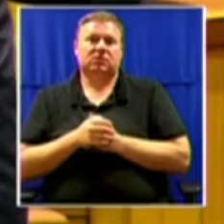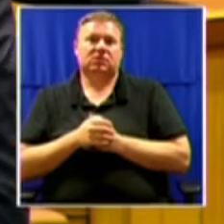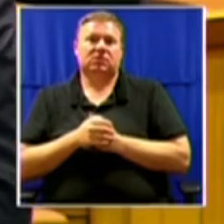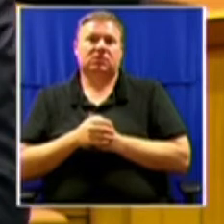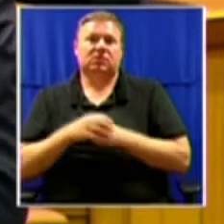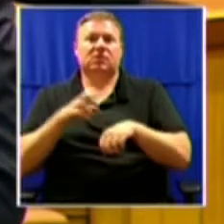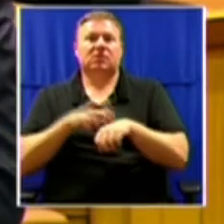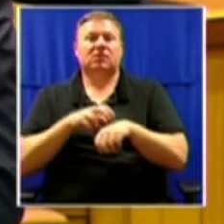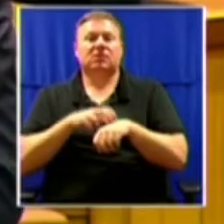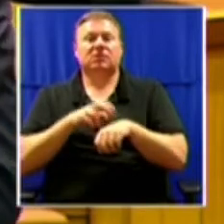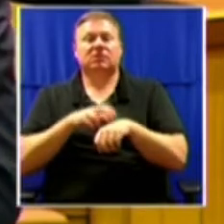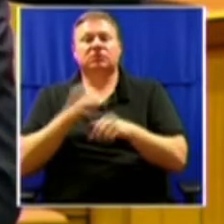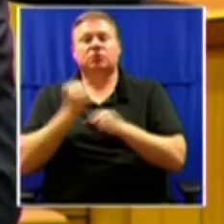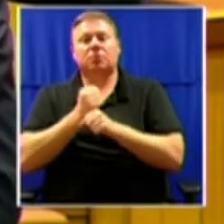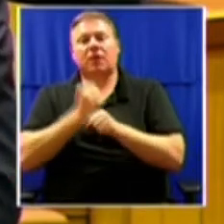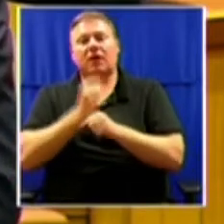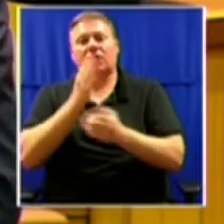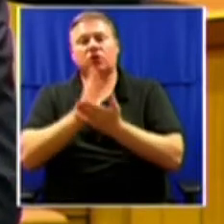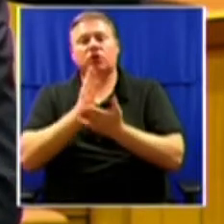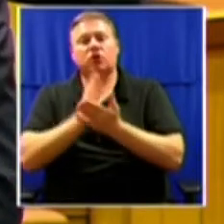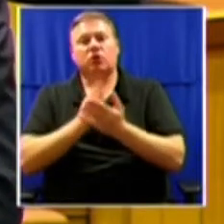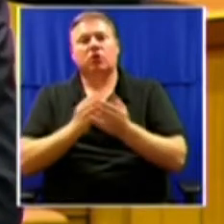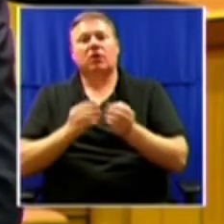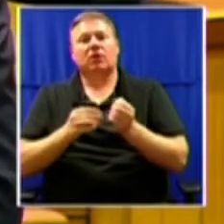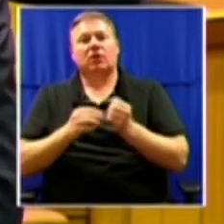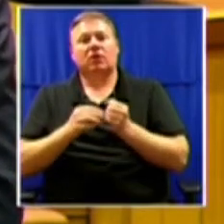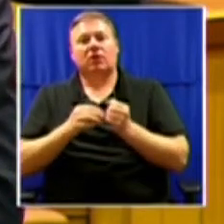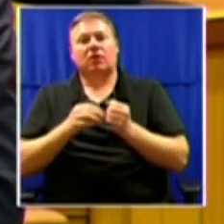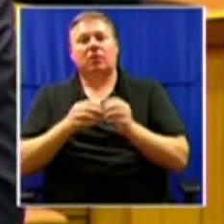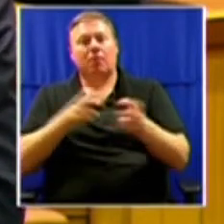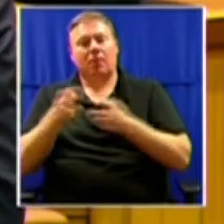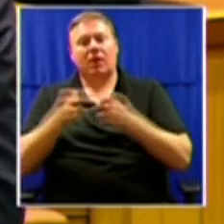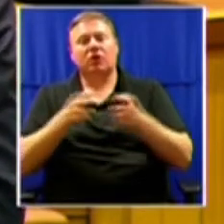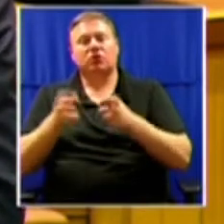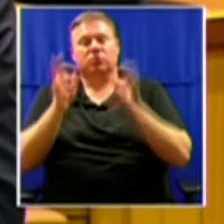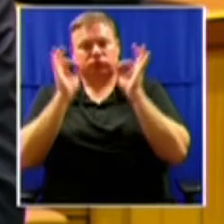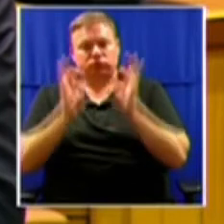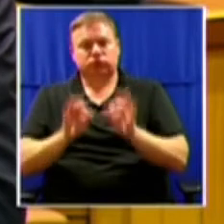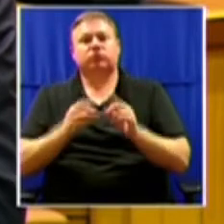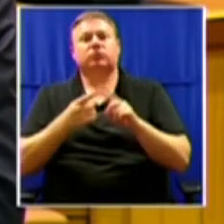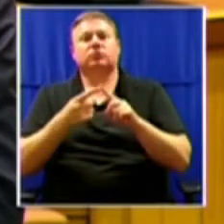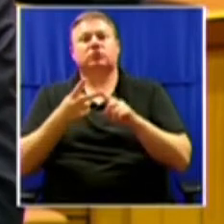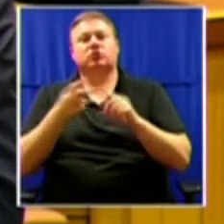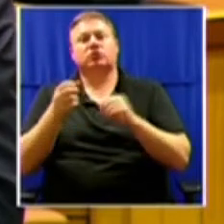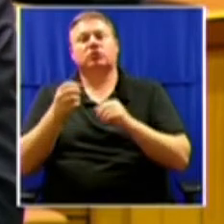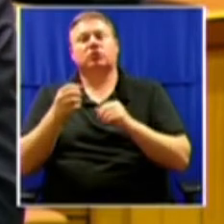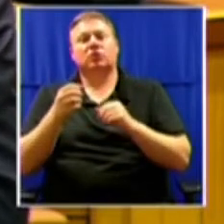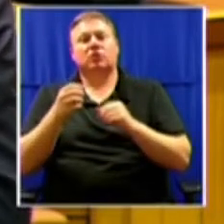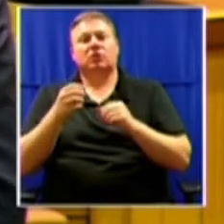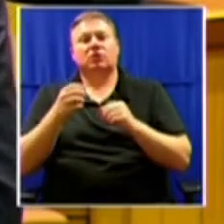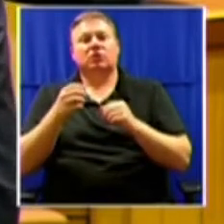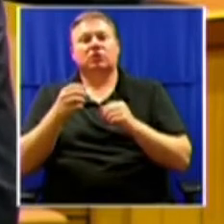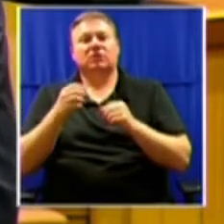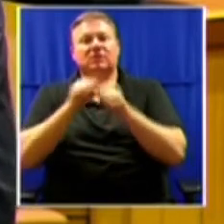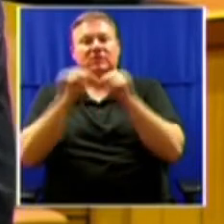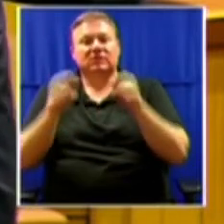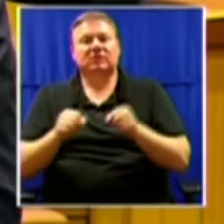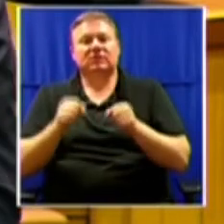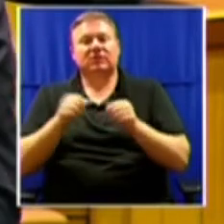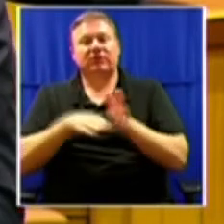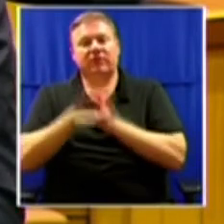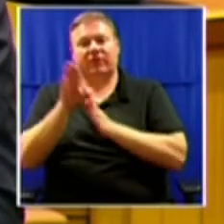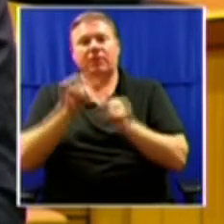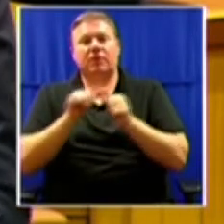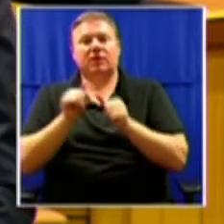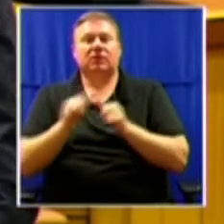of consequence management, but also in terms of strengthening our own system, in terms of modernization, that